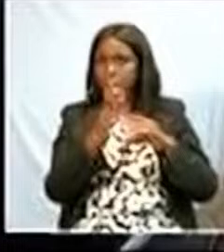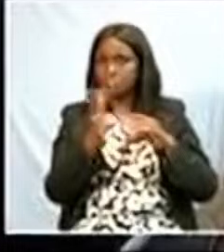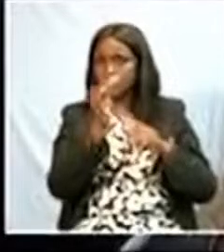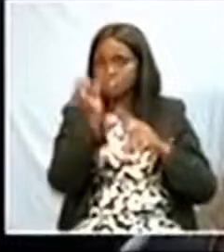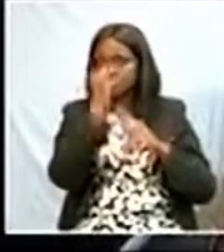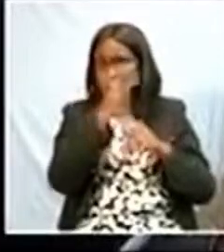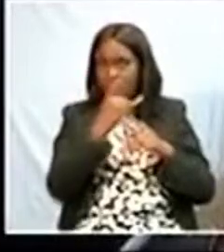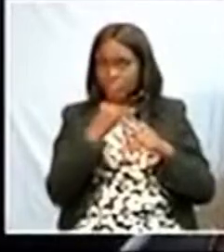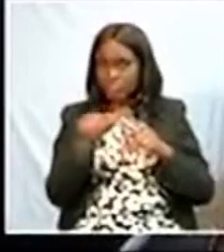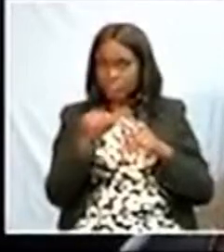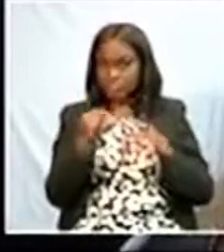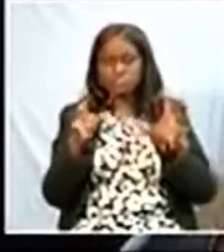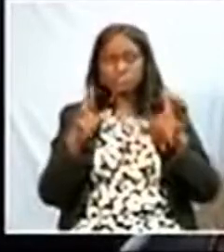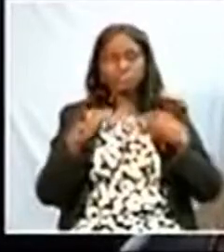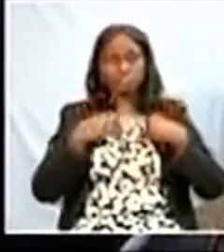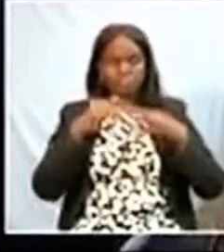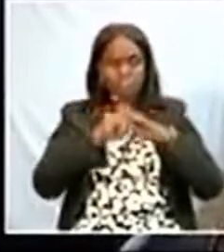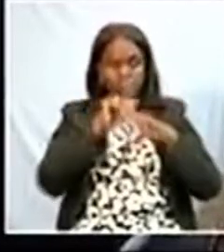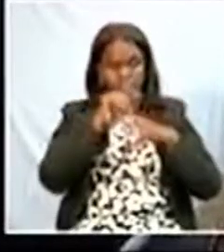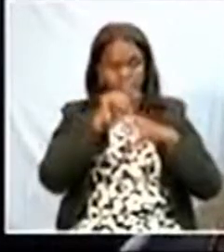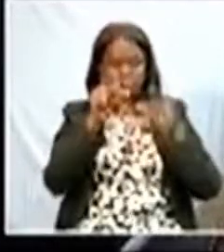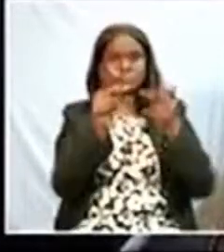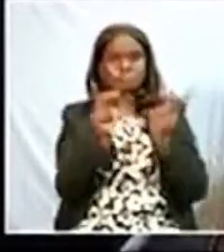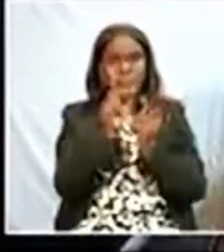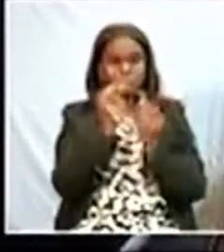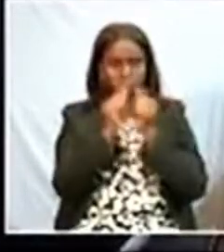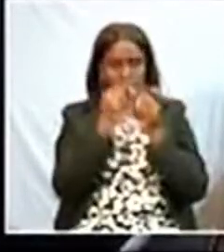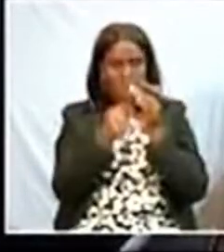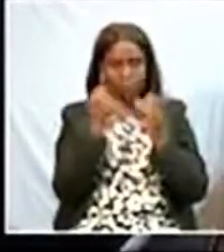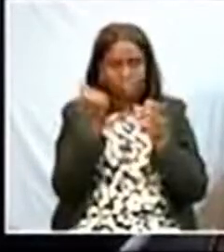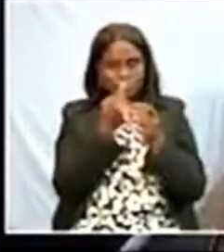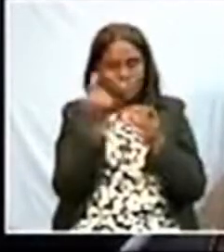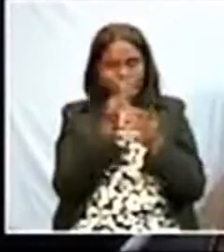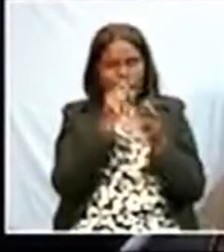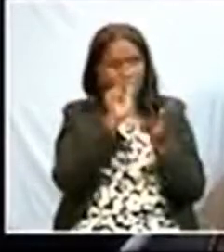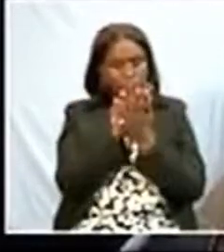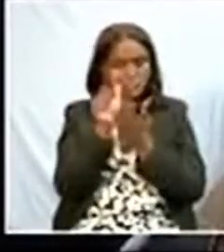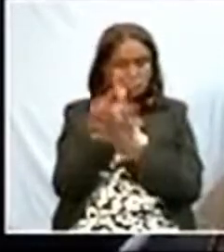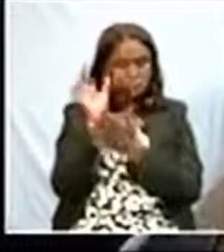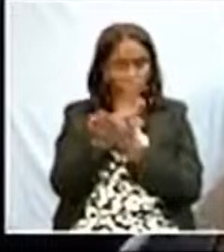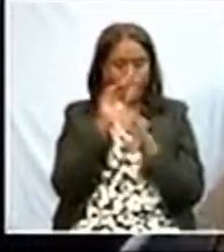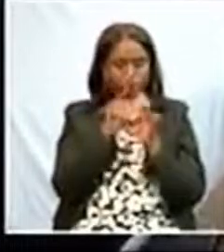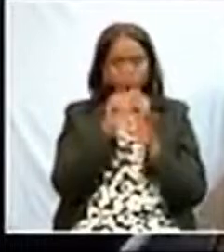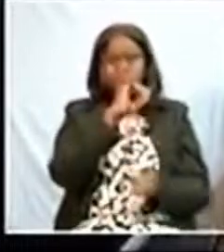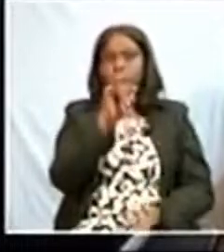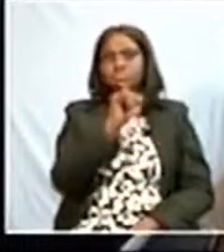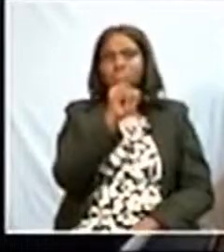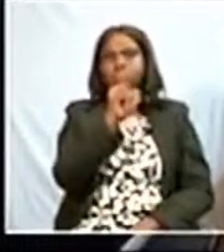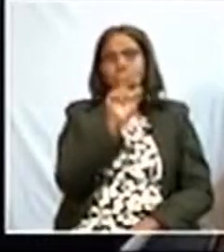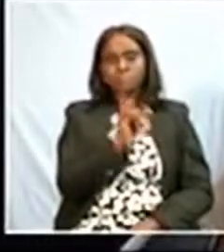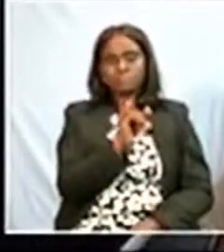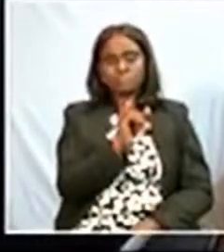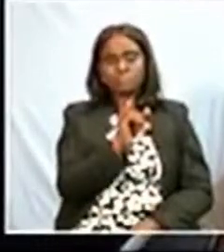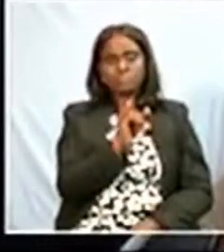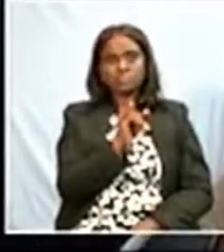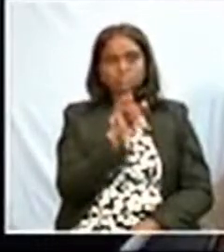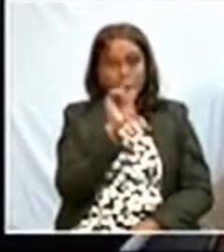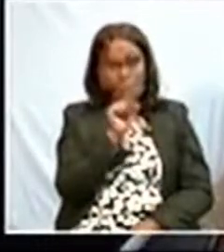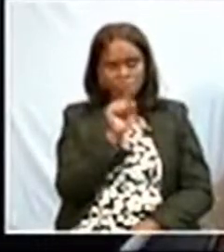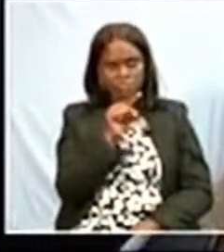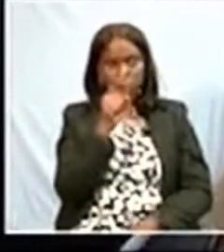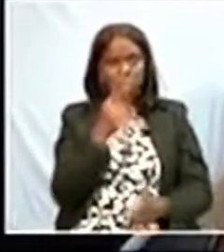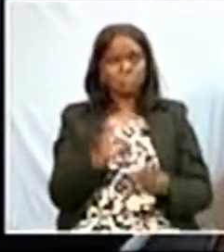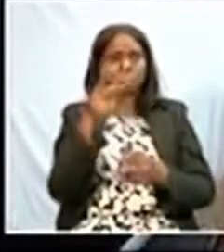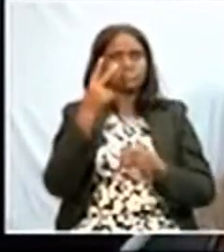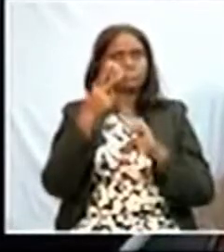design that should be adopted on this particular site, because you only got approval in July. That was